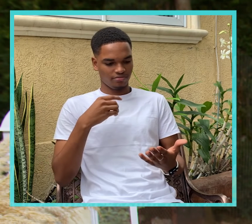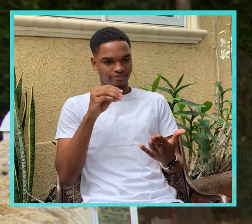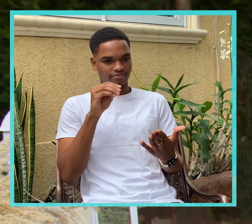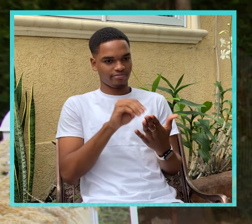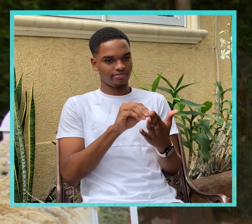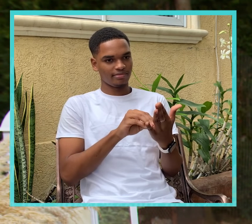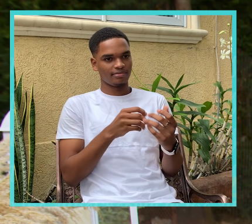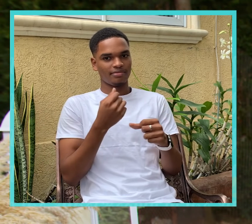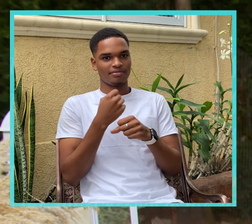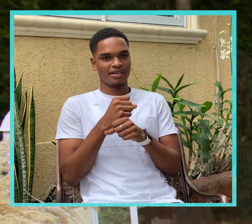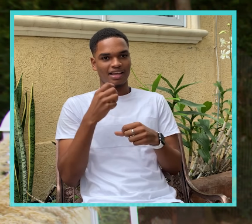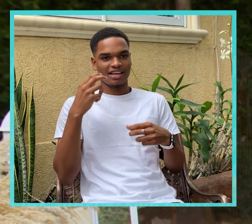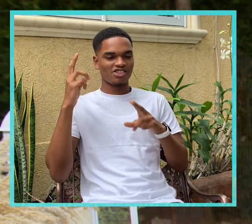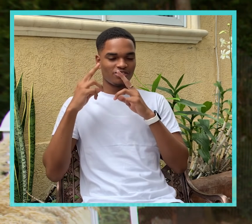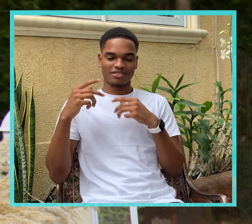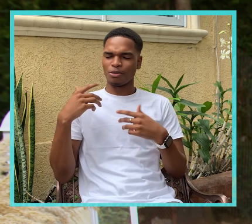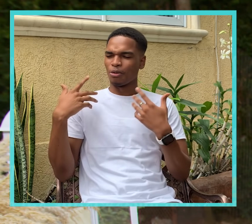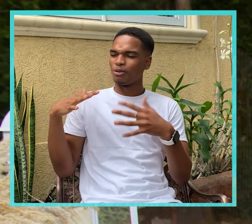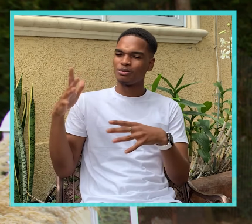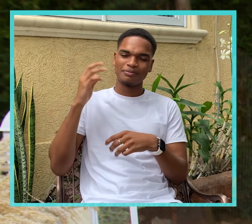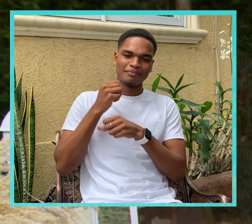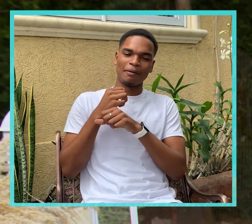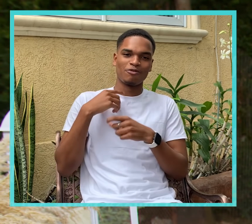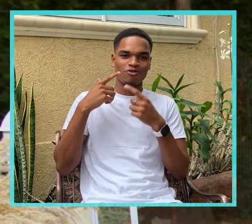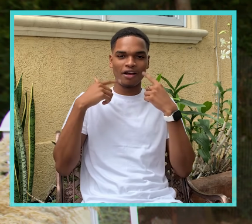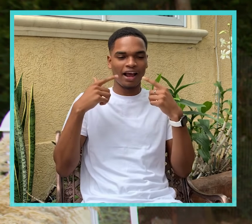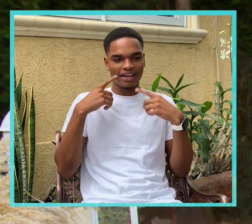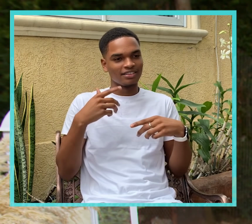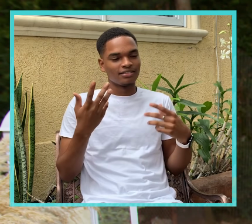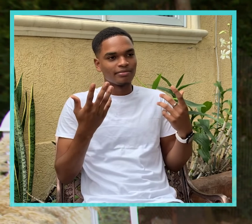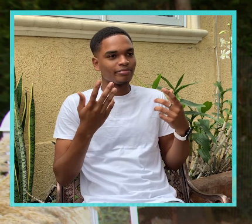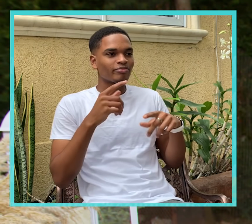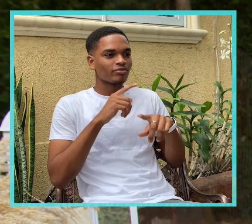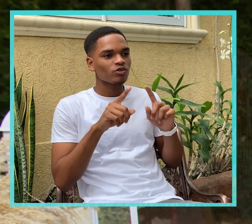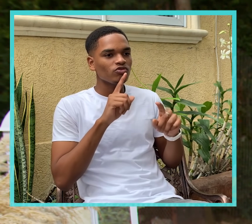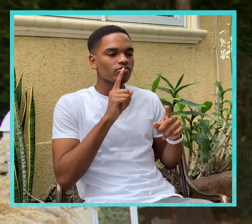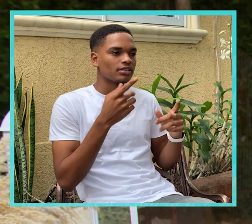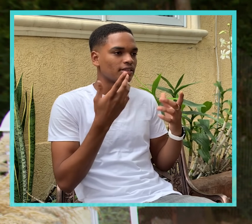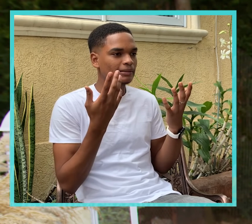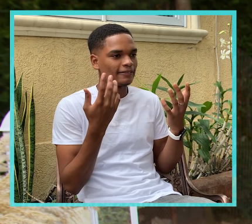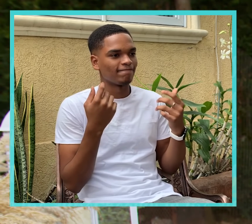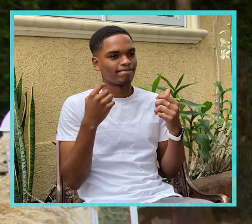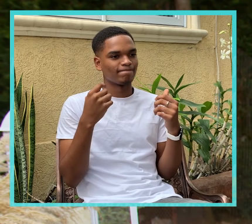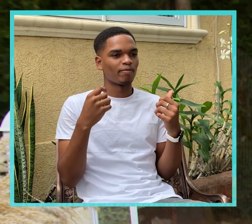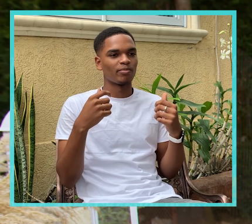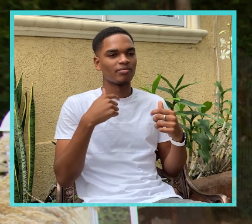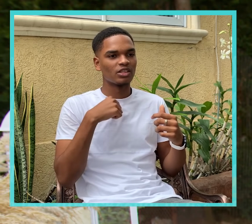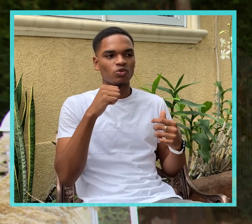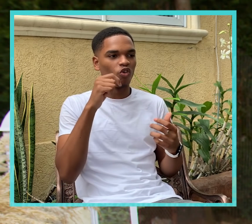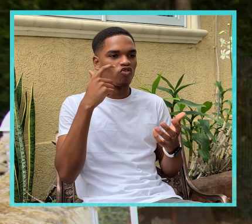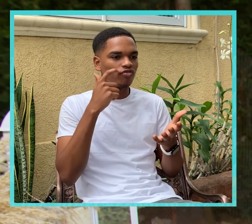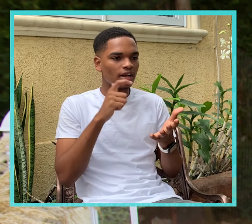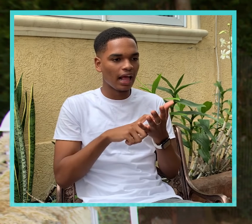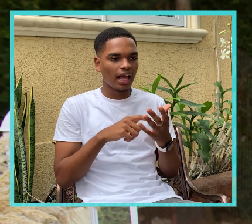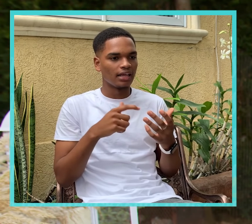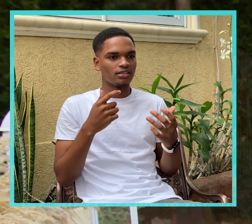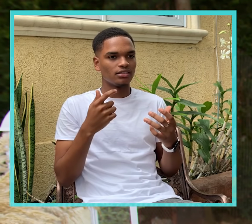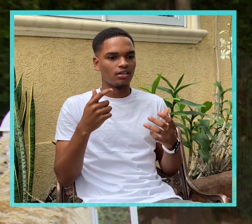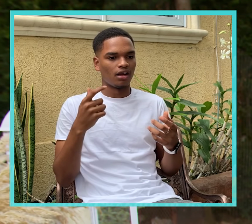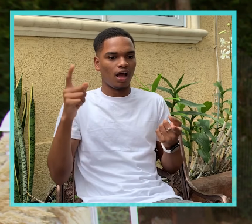Oh, you're going to make cry. And trust me, when she said it, I didn't even, I didn't even realize till she said it.